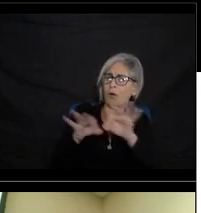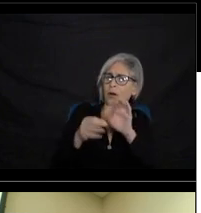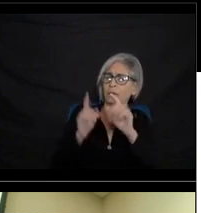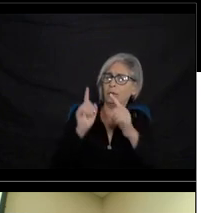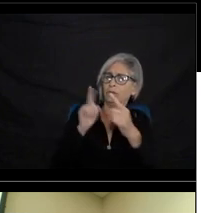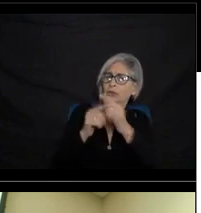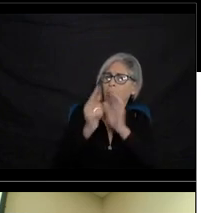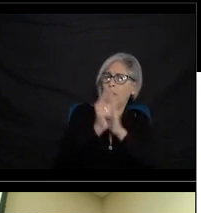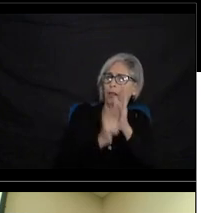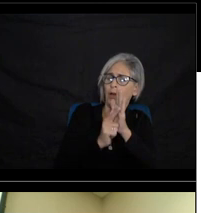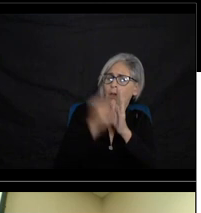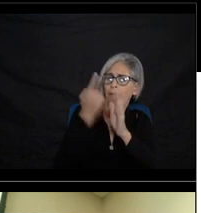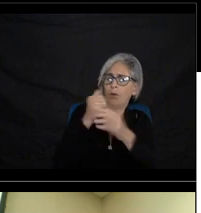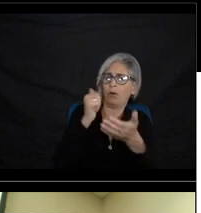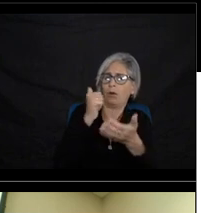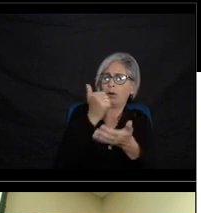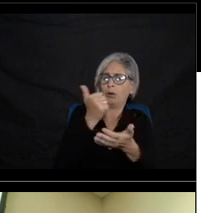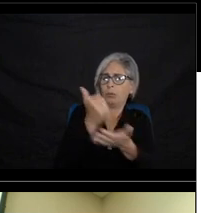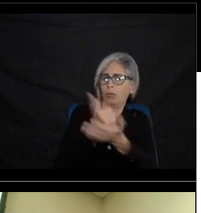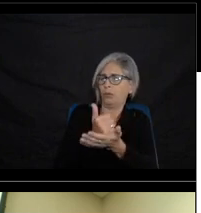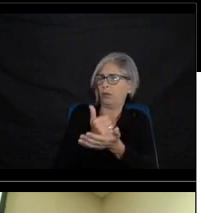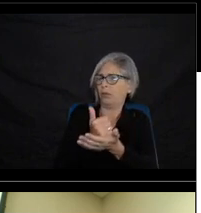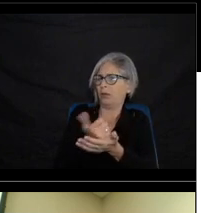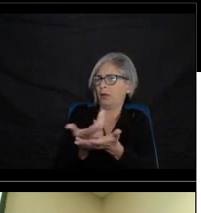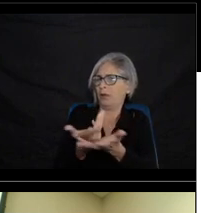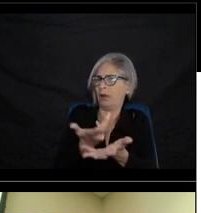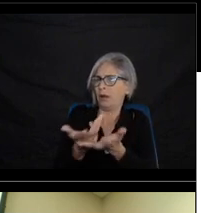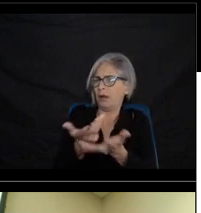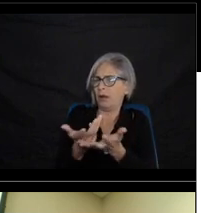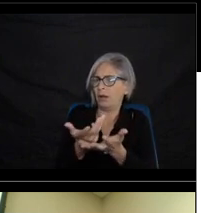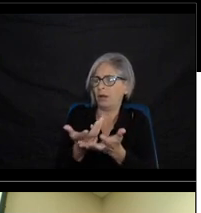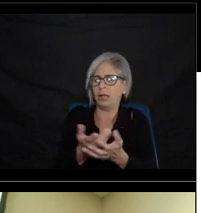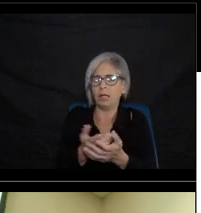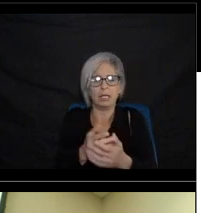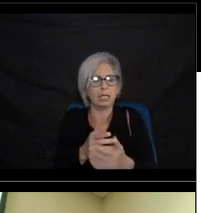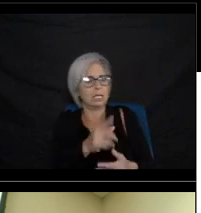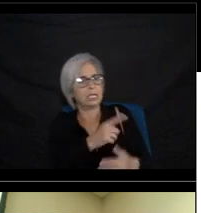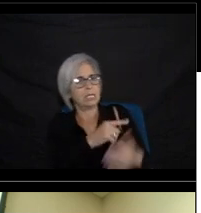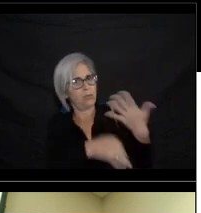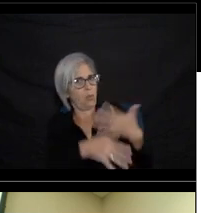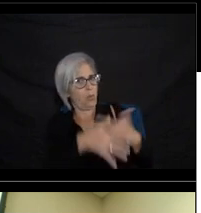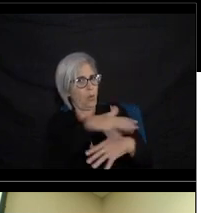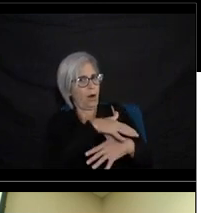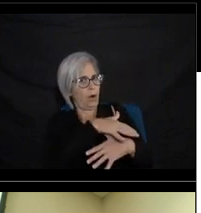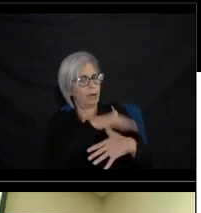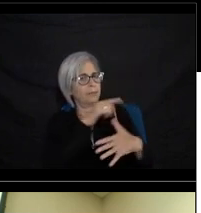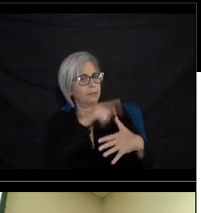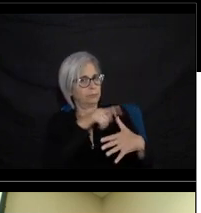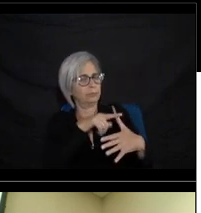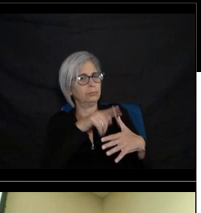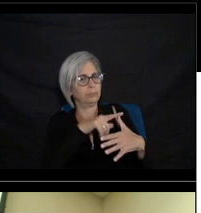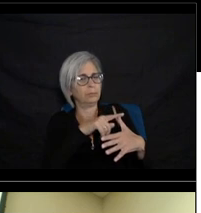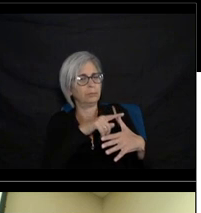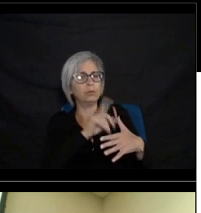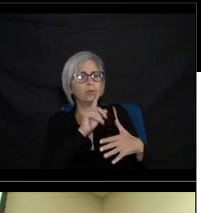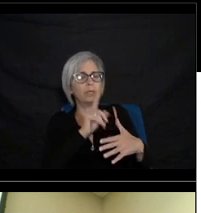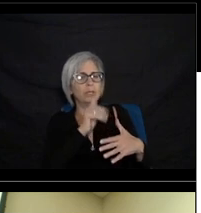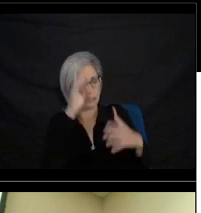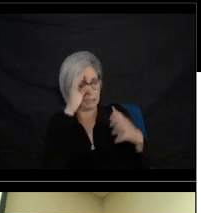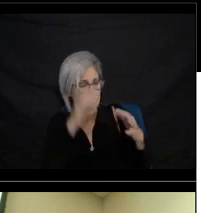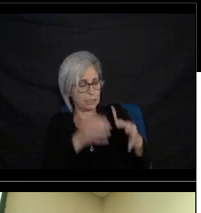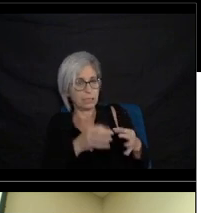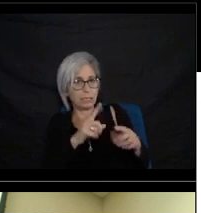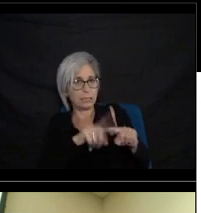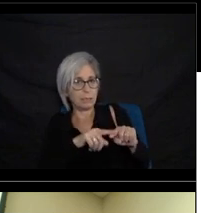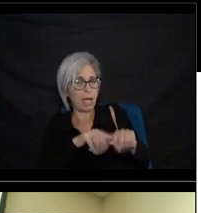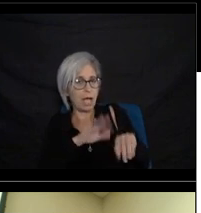come before us for approval? It is one of our top priorities. So really it depends on